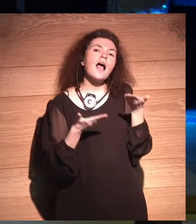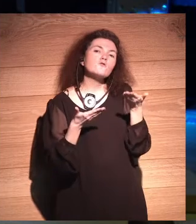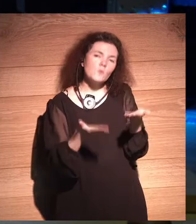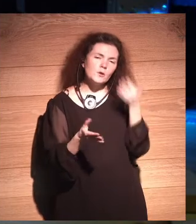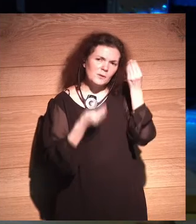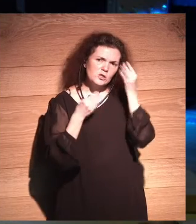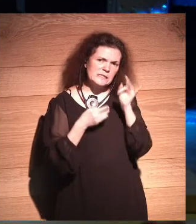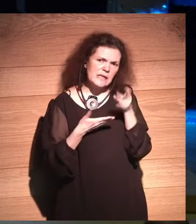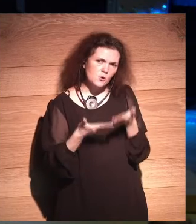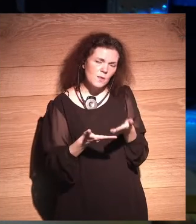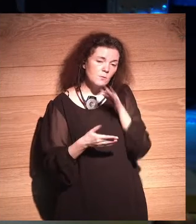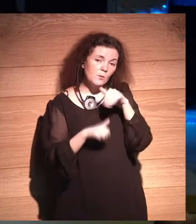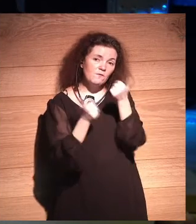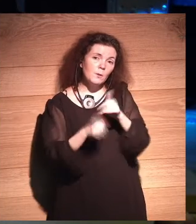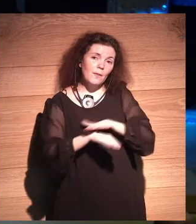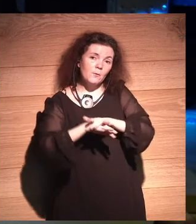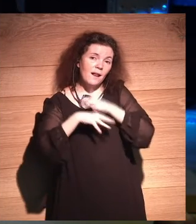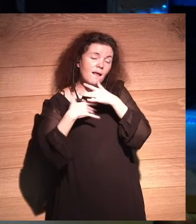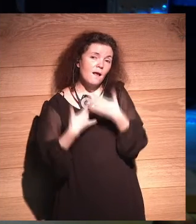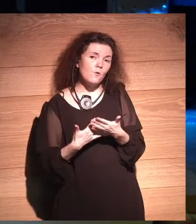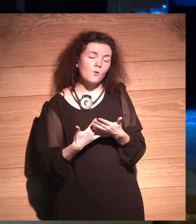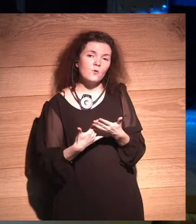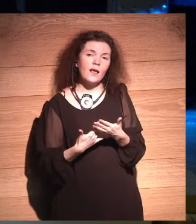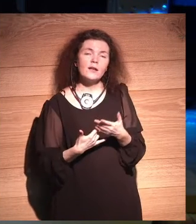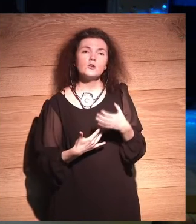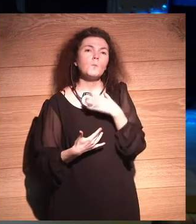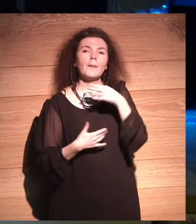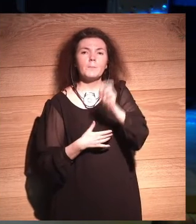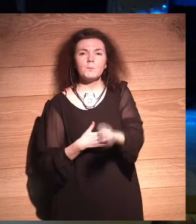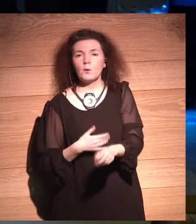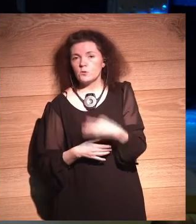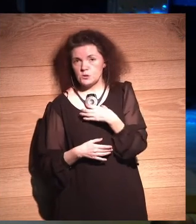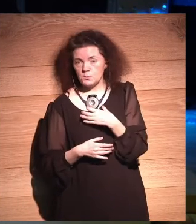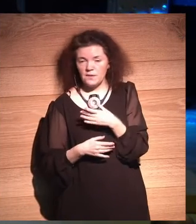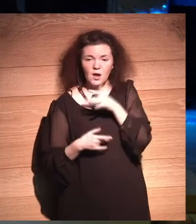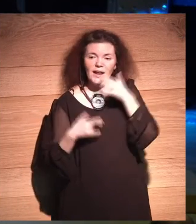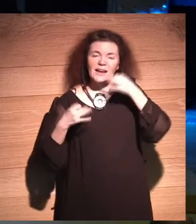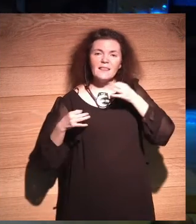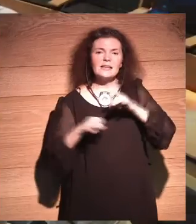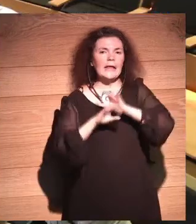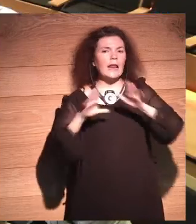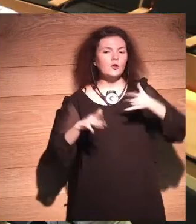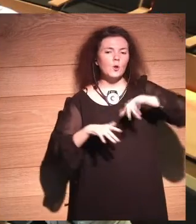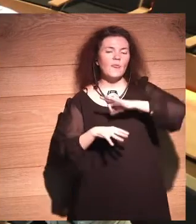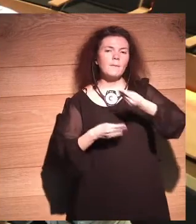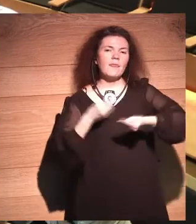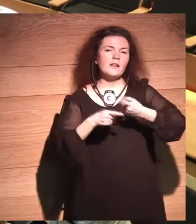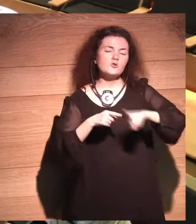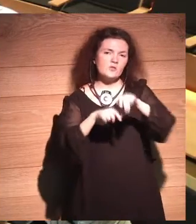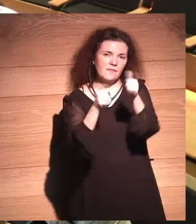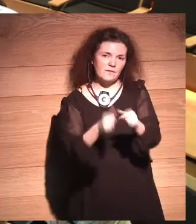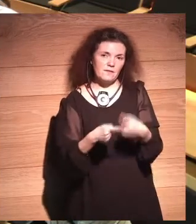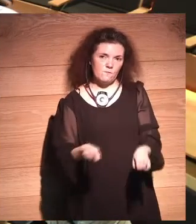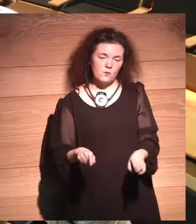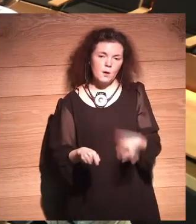today cannot get any worse. We have to do something different than we do. So it's the fact that it may not be perfect is not a reason not